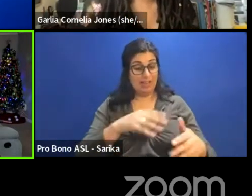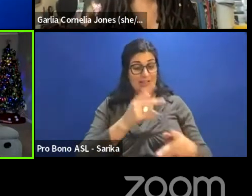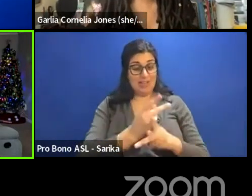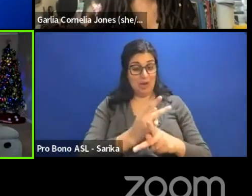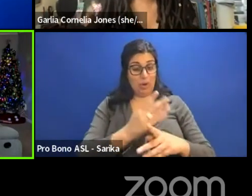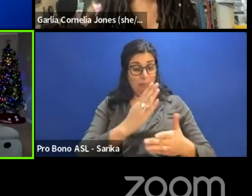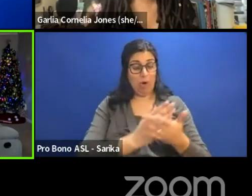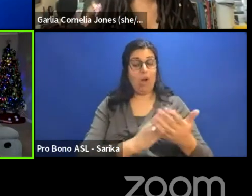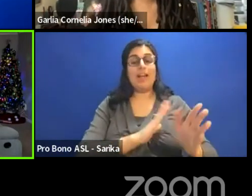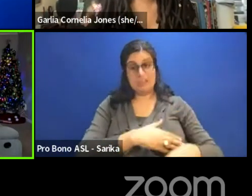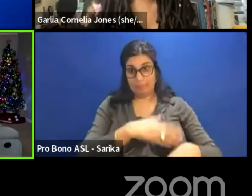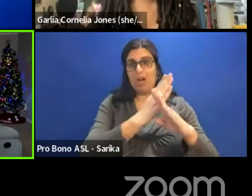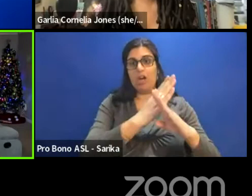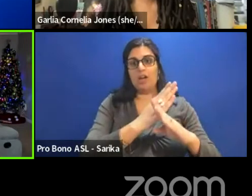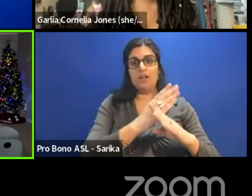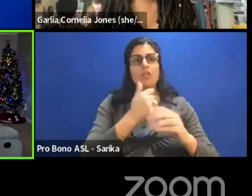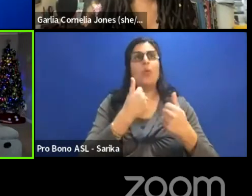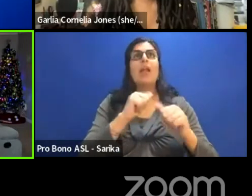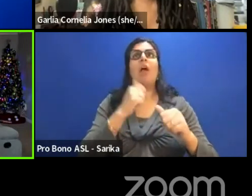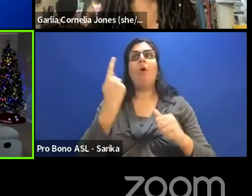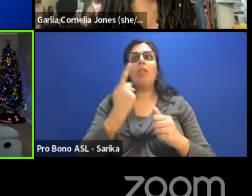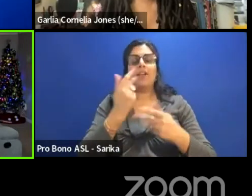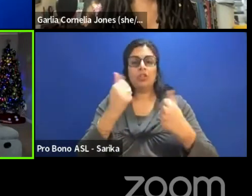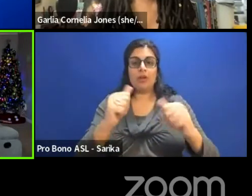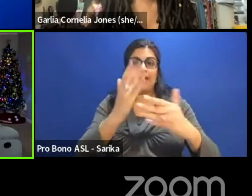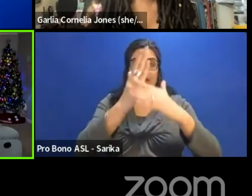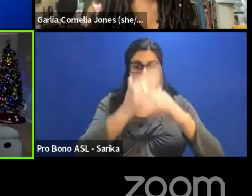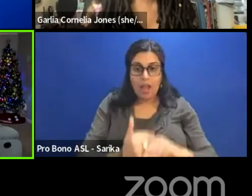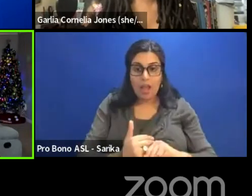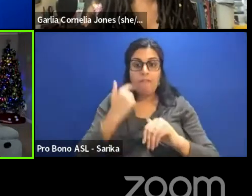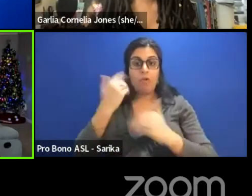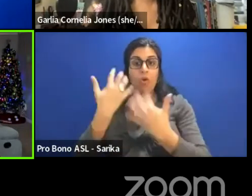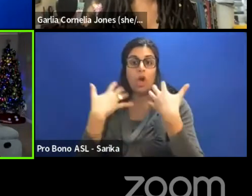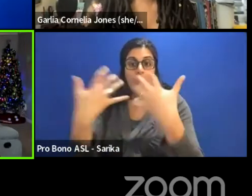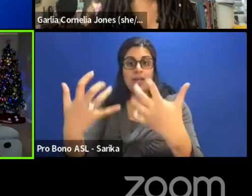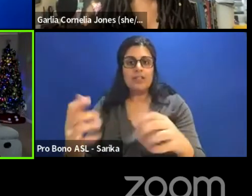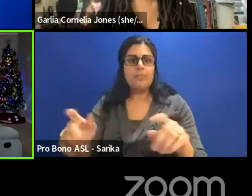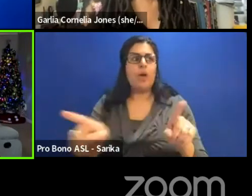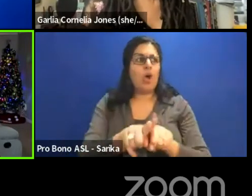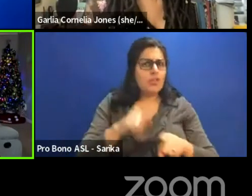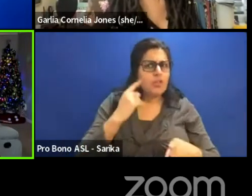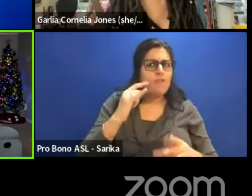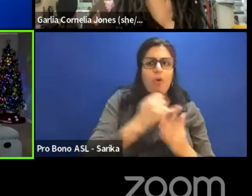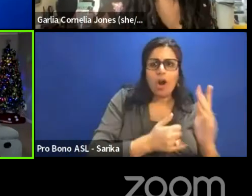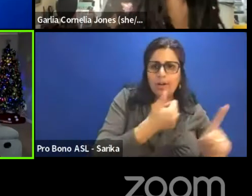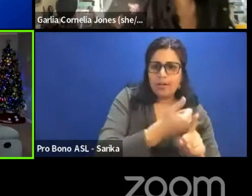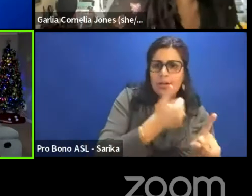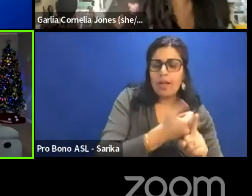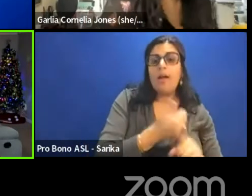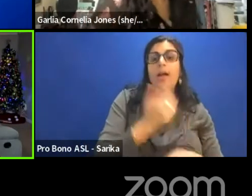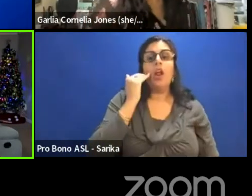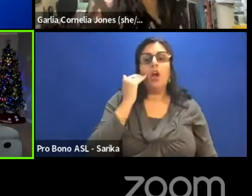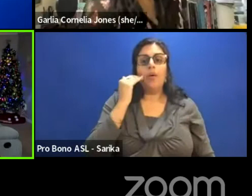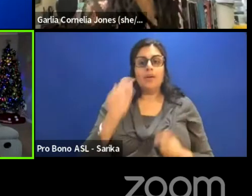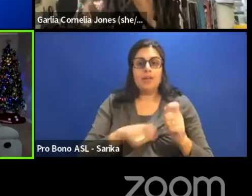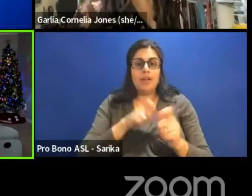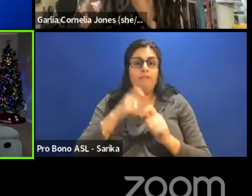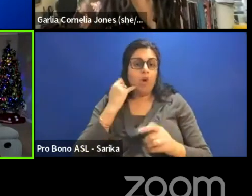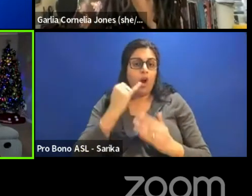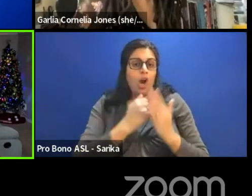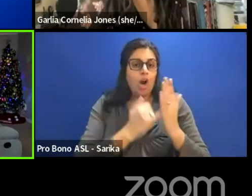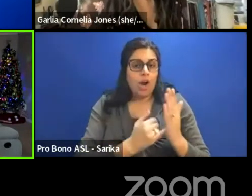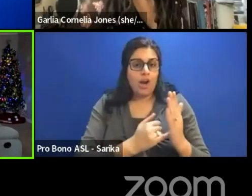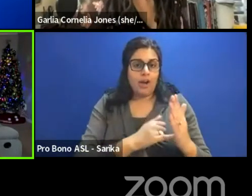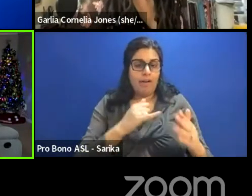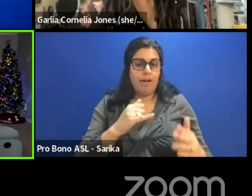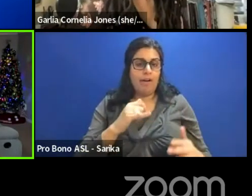only working on trying to take away the barriers for audience members, but also for artists. And knowing that, especially for the artists of color in the